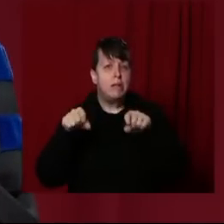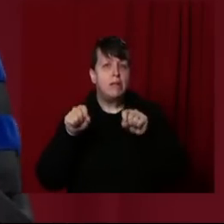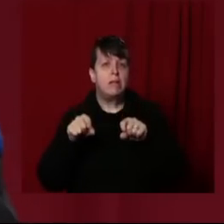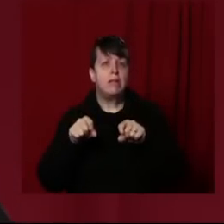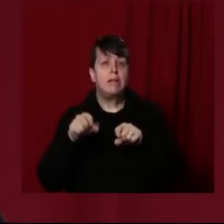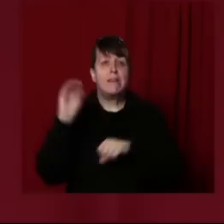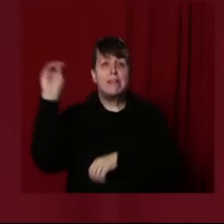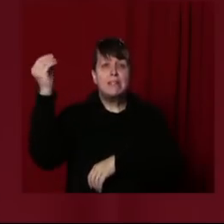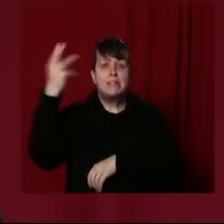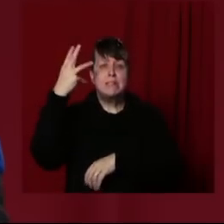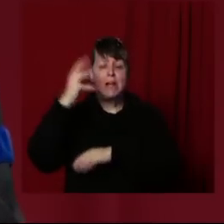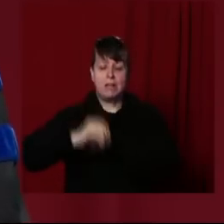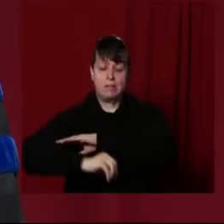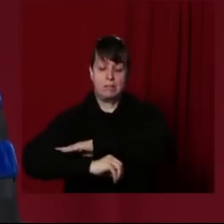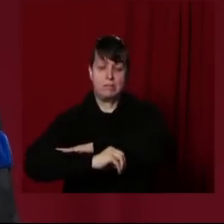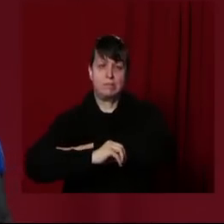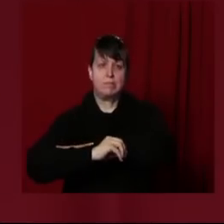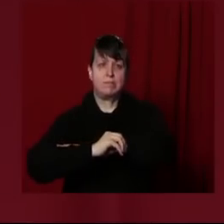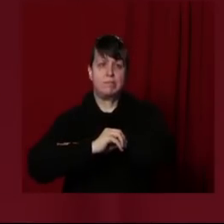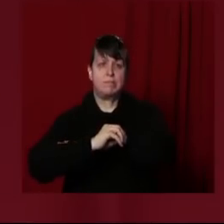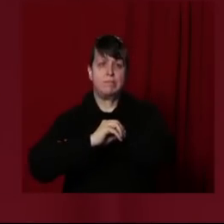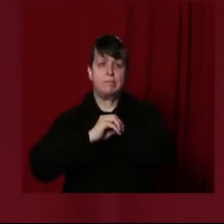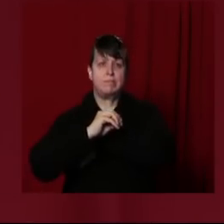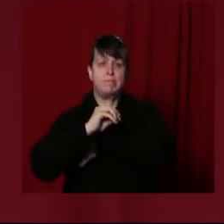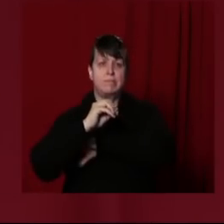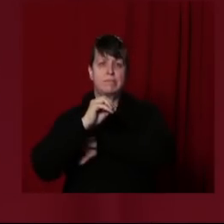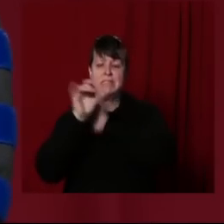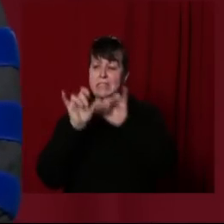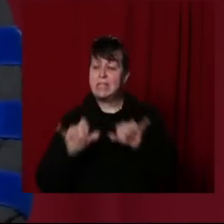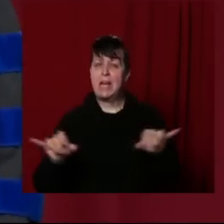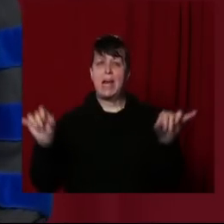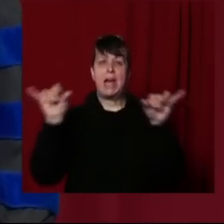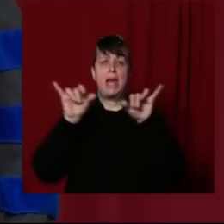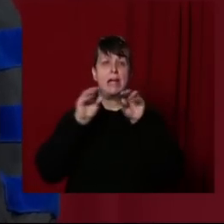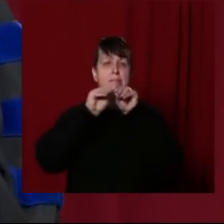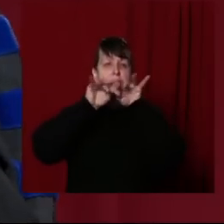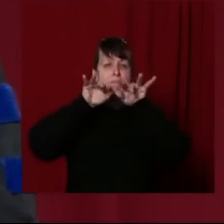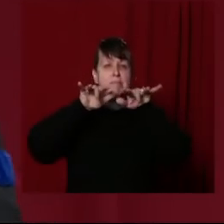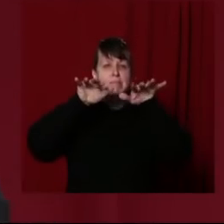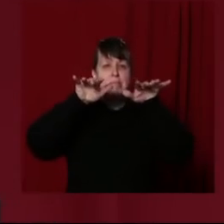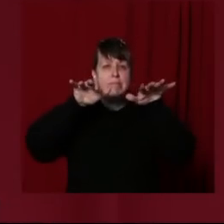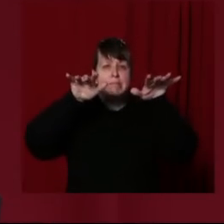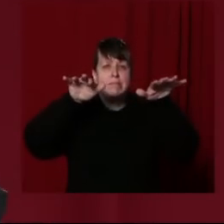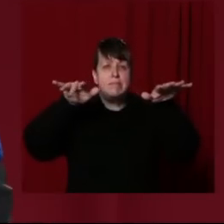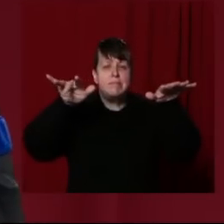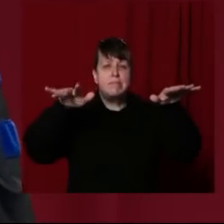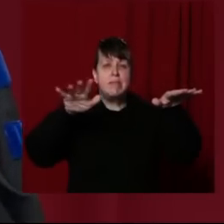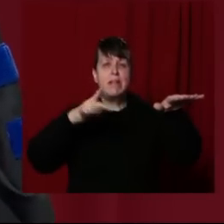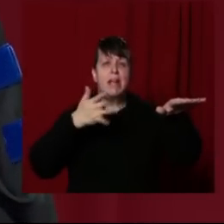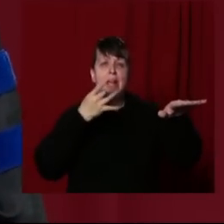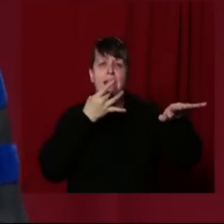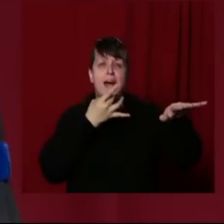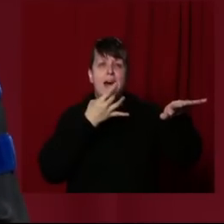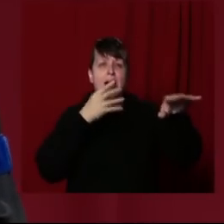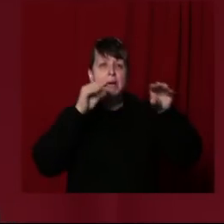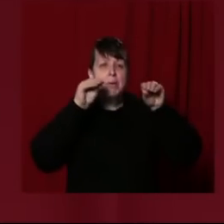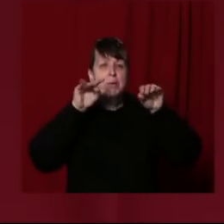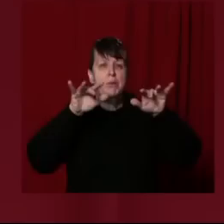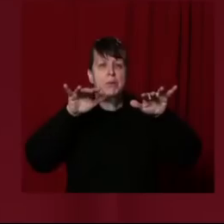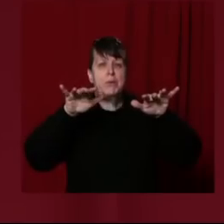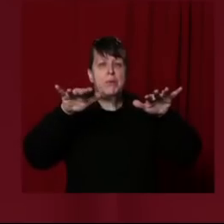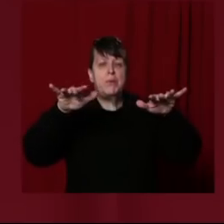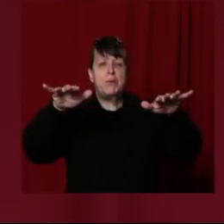sun rises methodically, peppering the vast landscapes with fresh and powerful